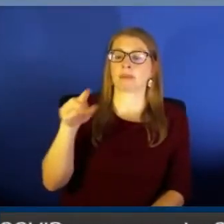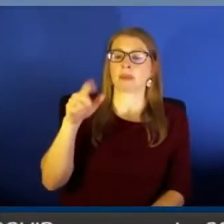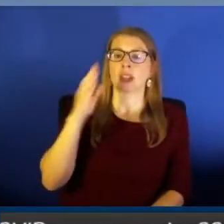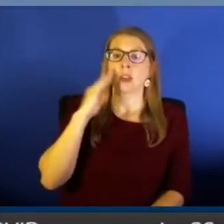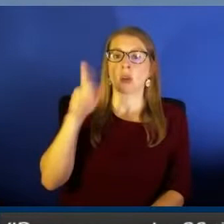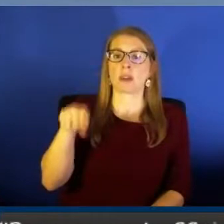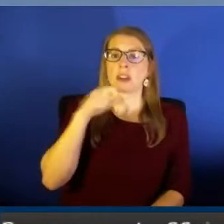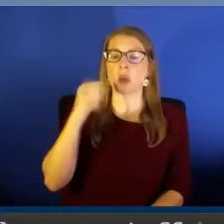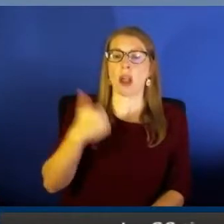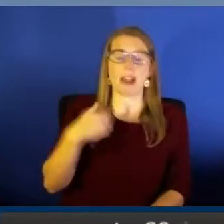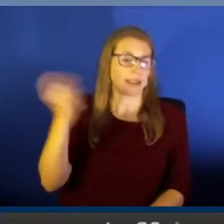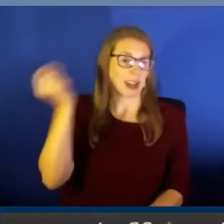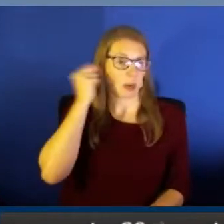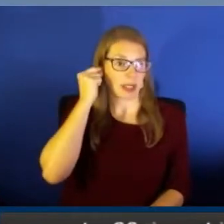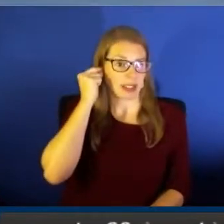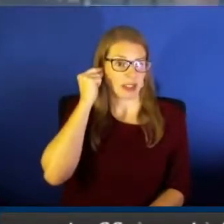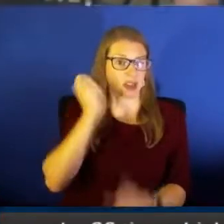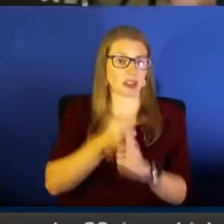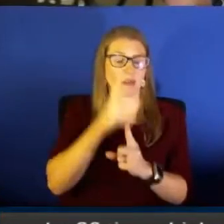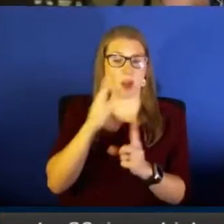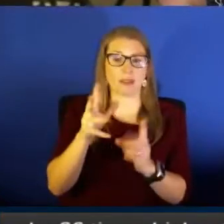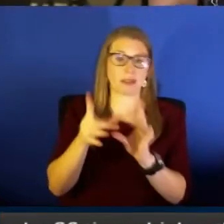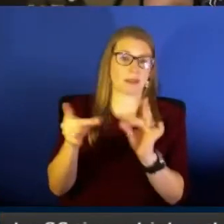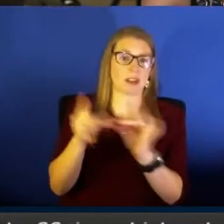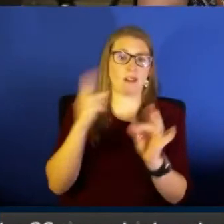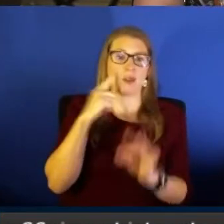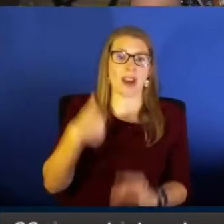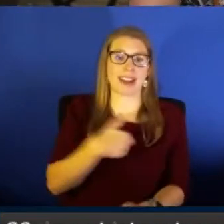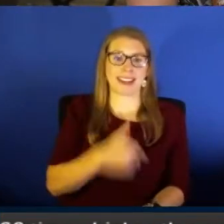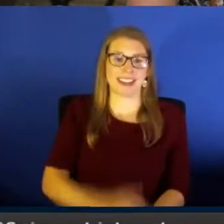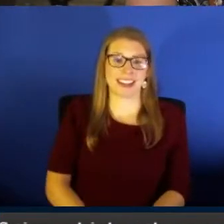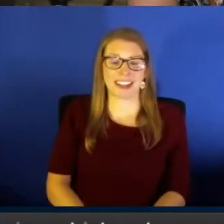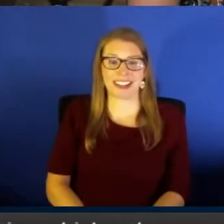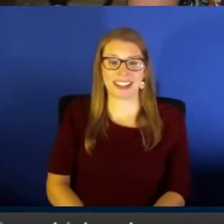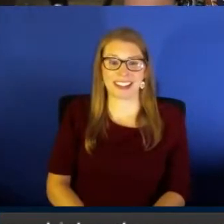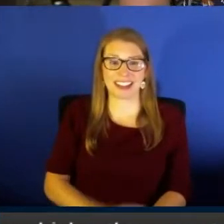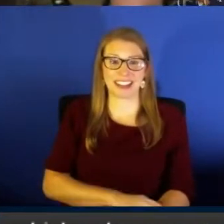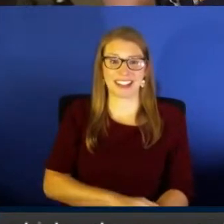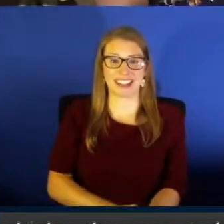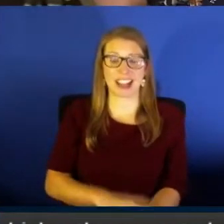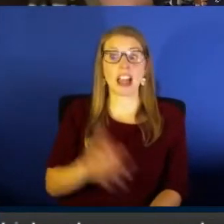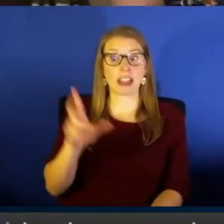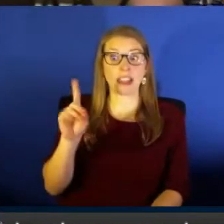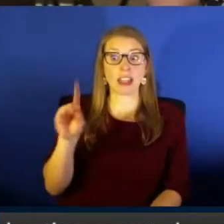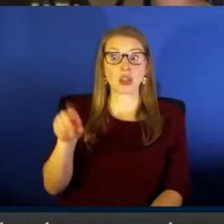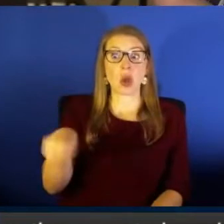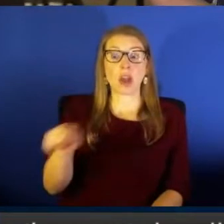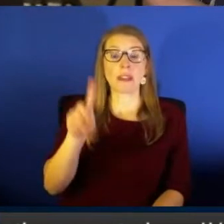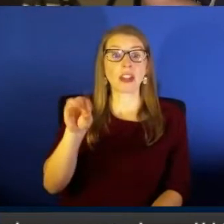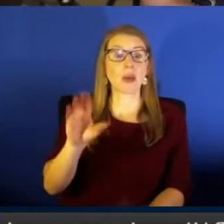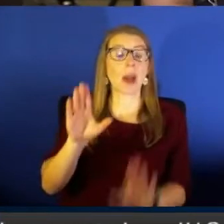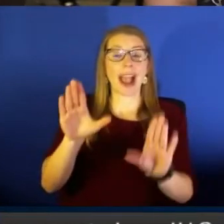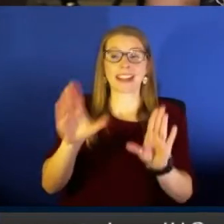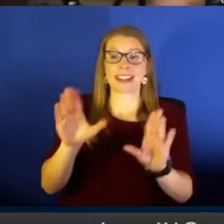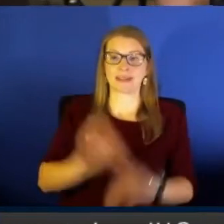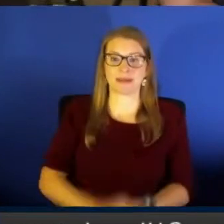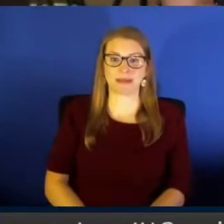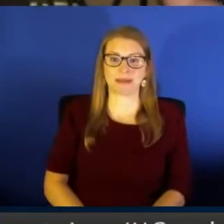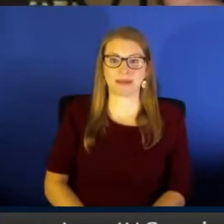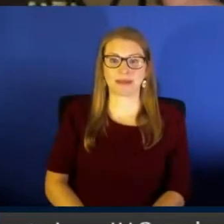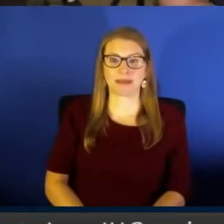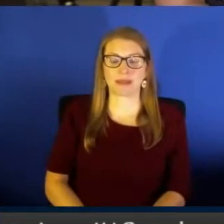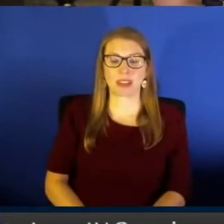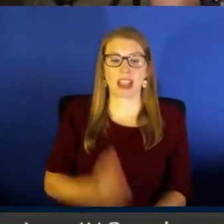their earpieces, so you'll have to translate for us. Isaac would like to know. They do, actually. Oh, they do. Fantastic. All right. Yeah. So our